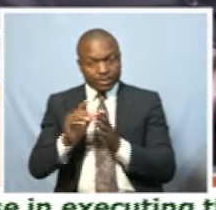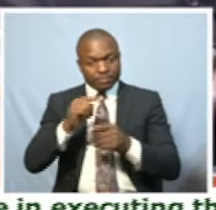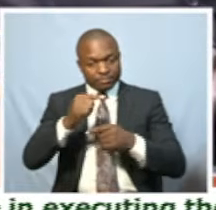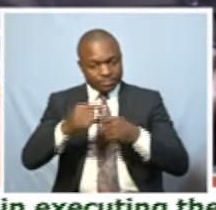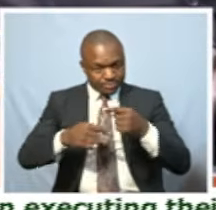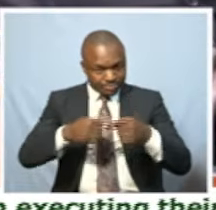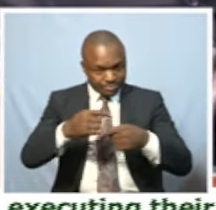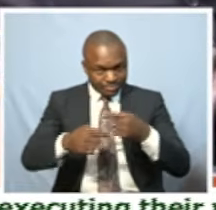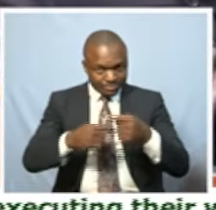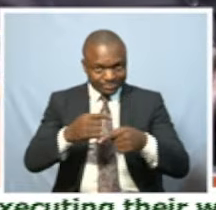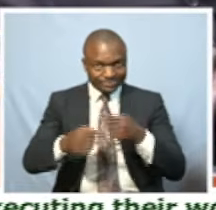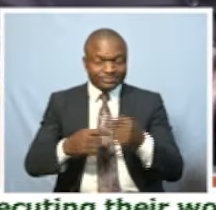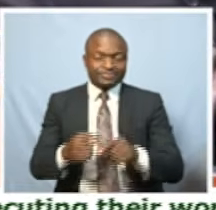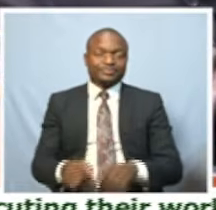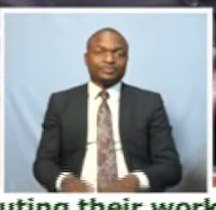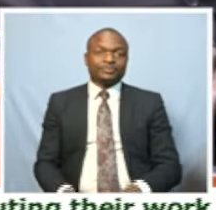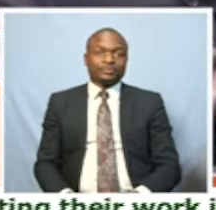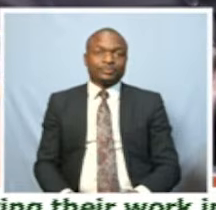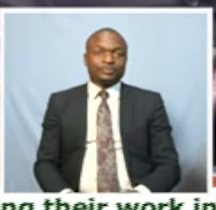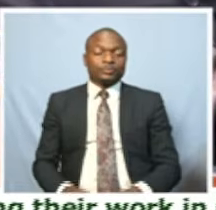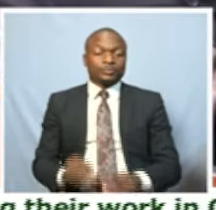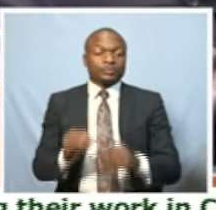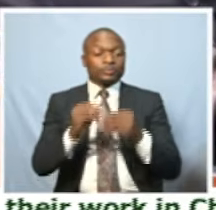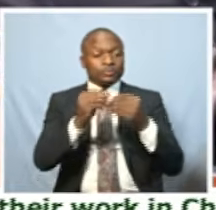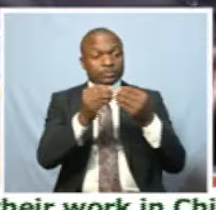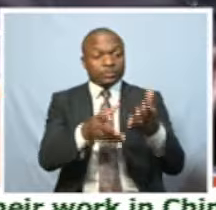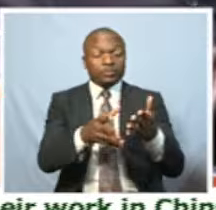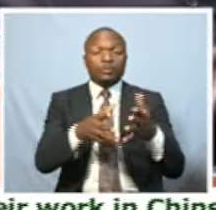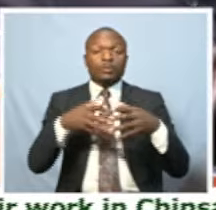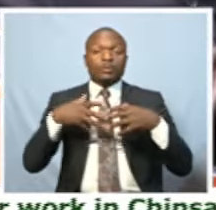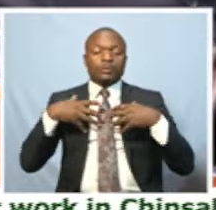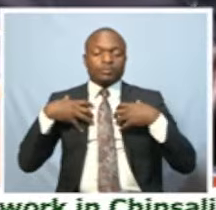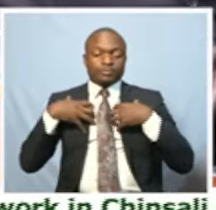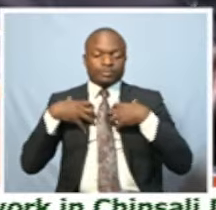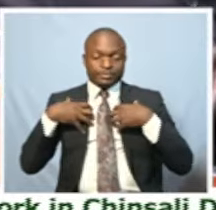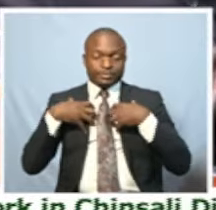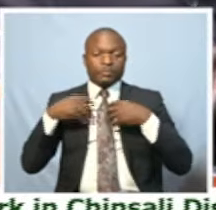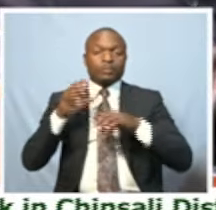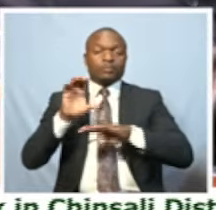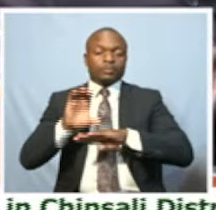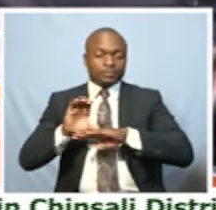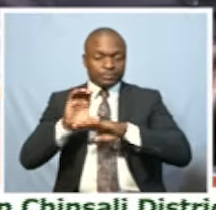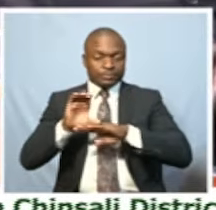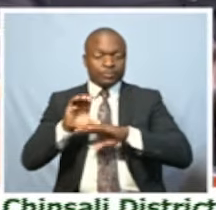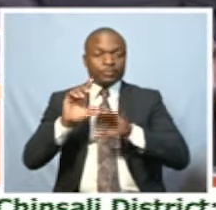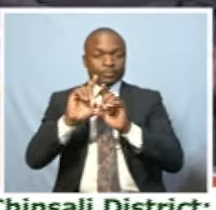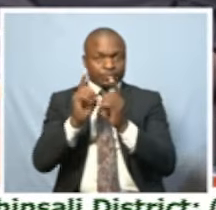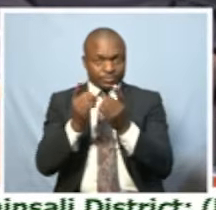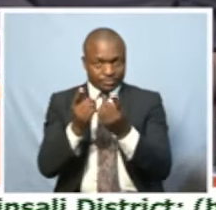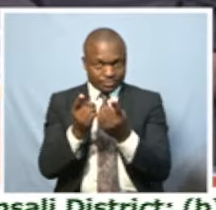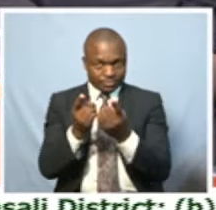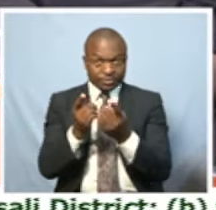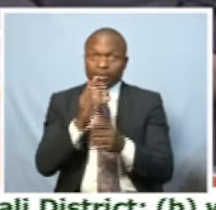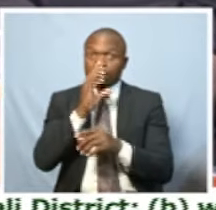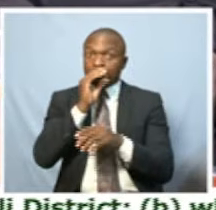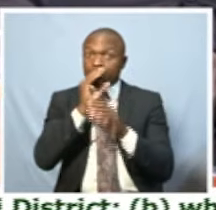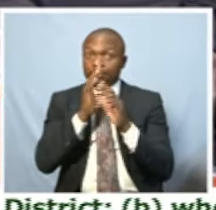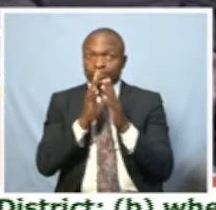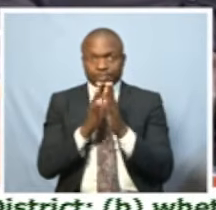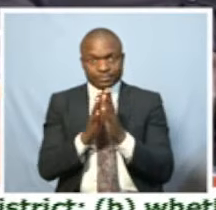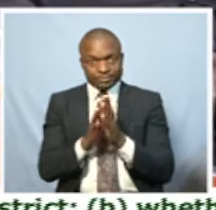and planned interventions aimed at restocking livestock in Chiluvi district. Mr.